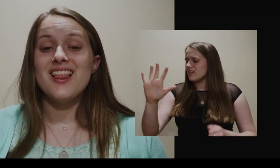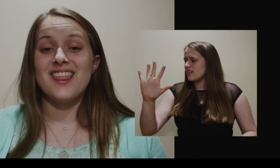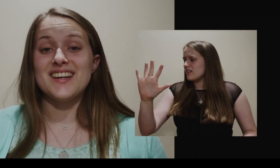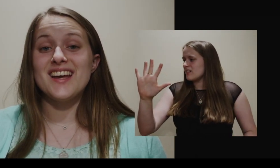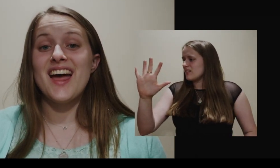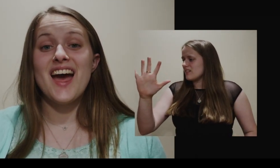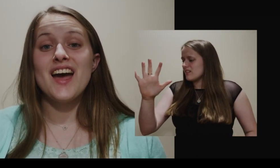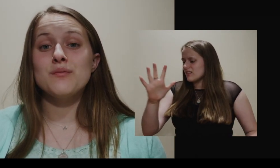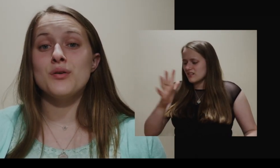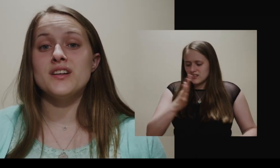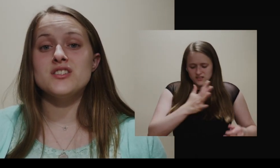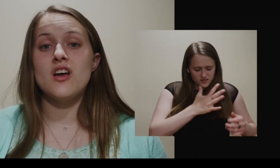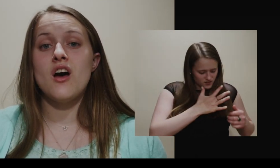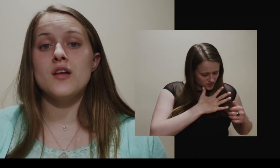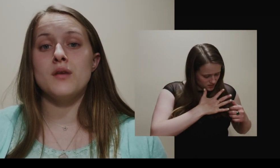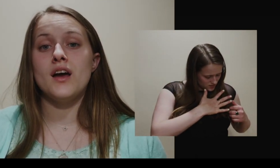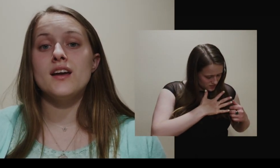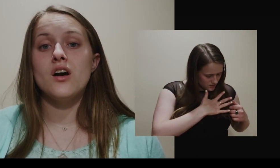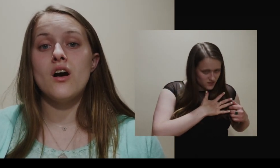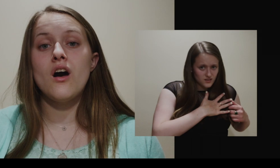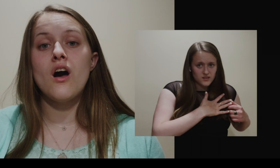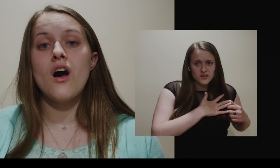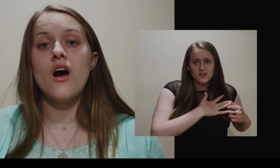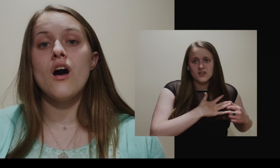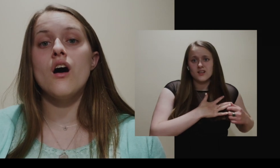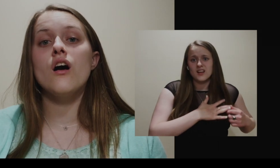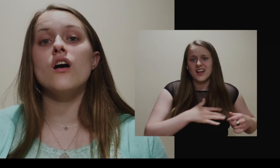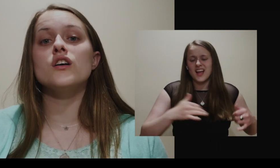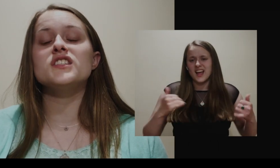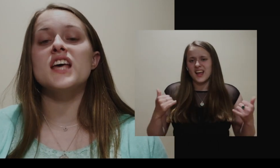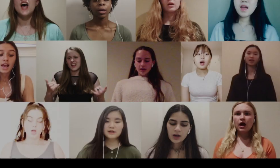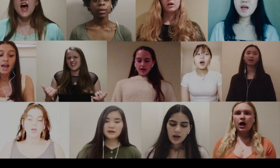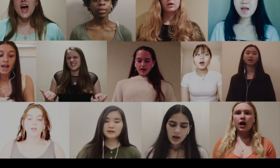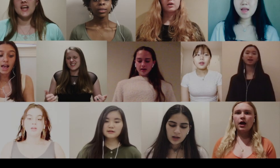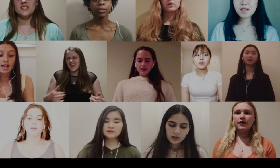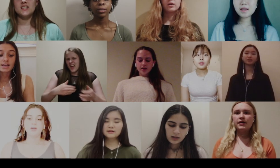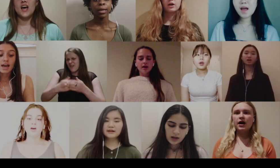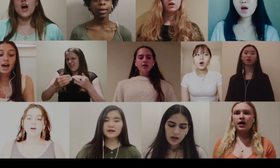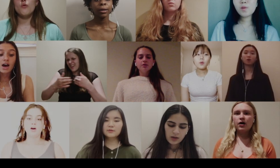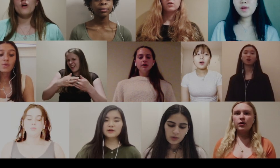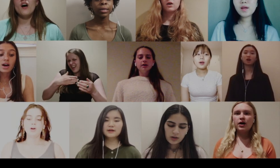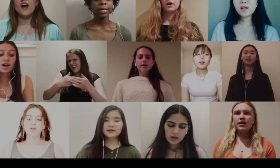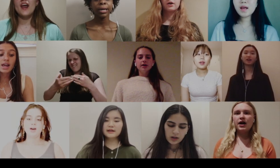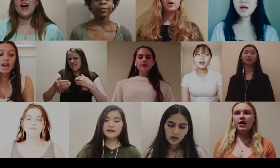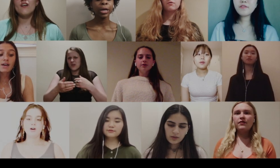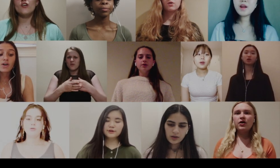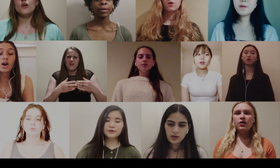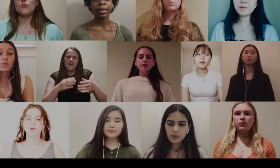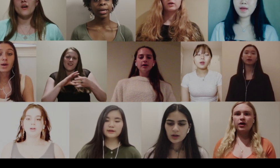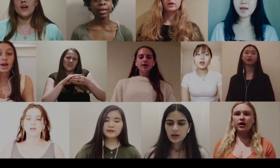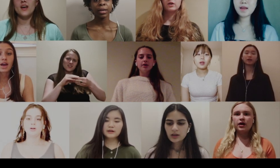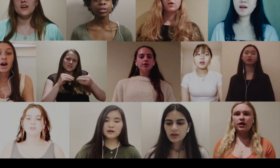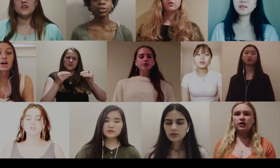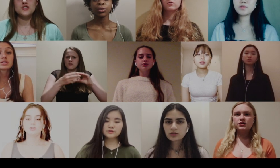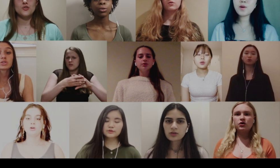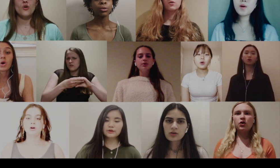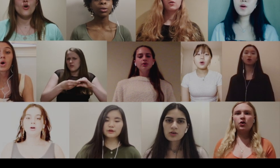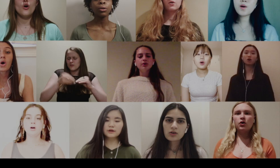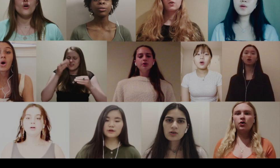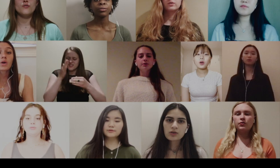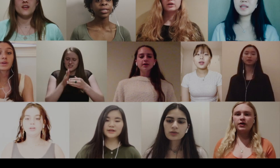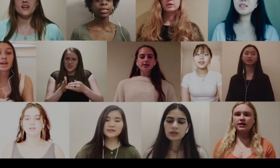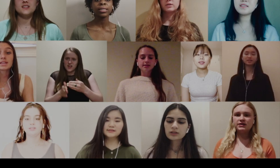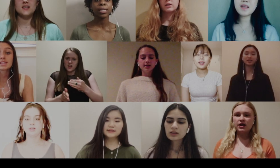Like a handprint on my heart And now whatever way our